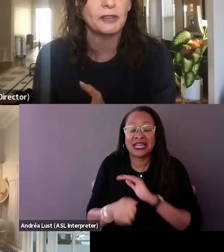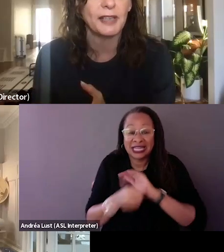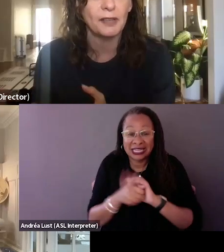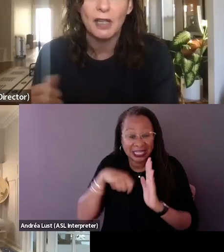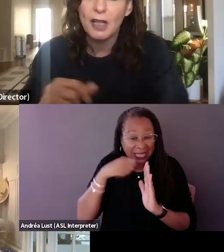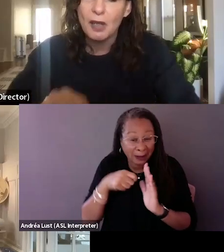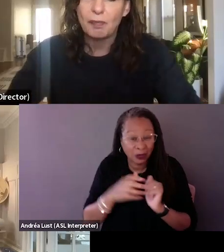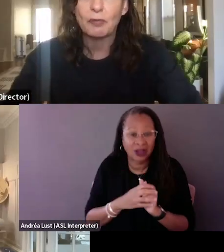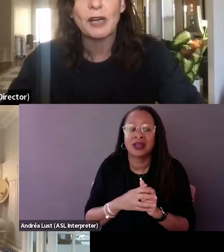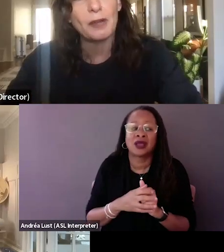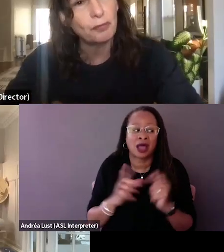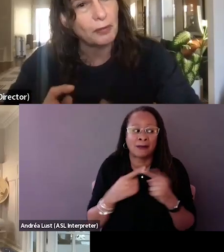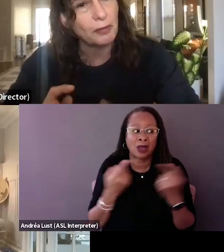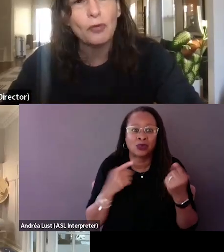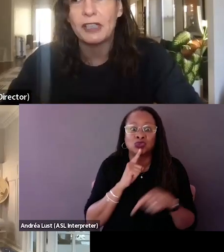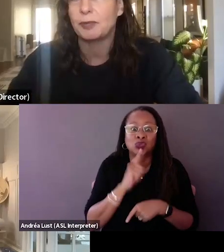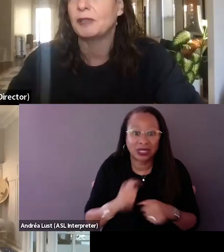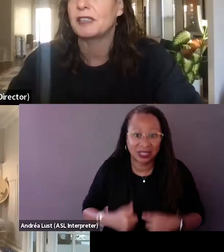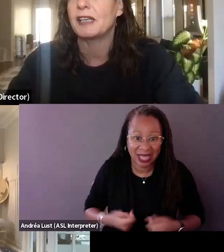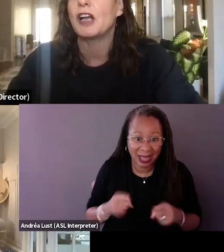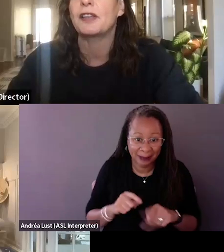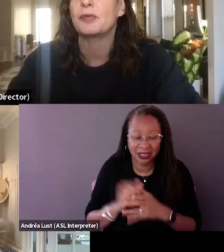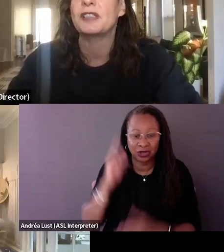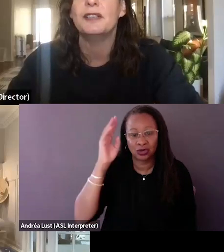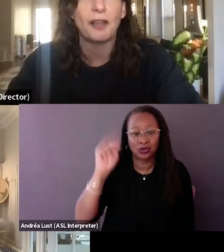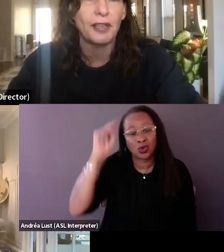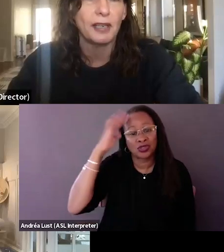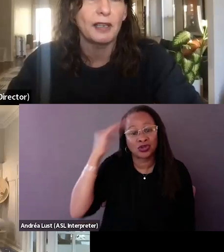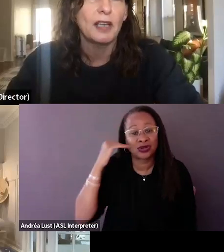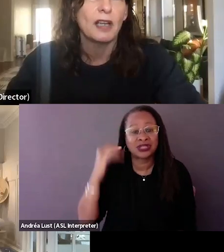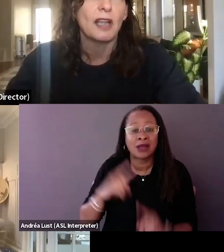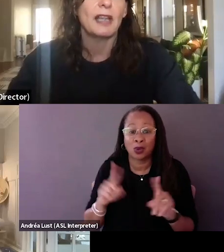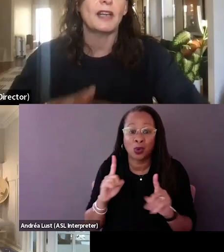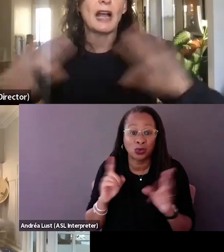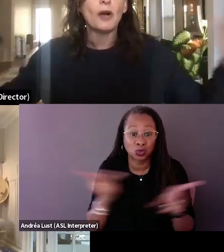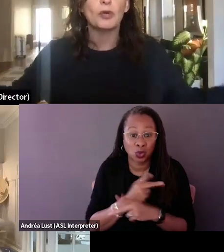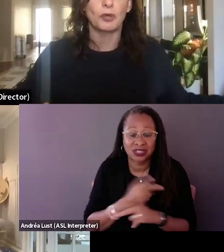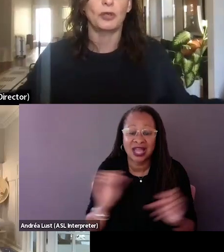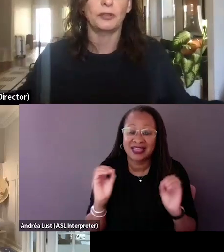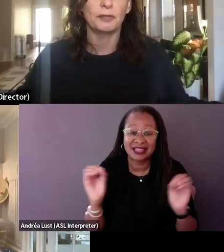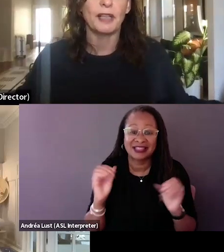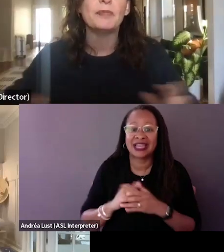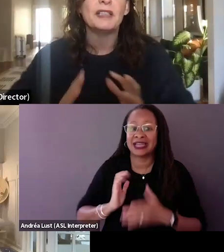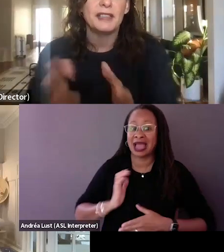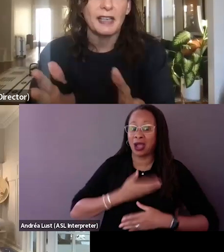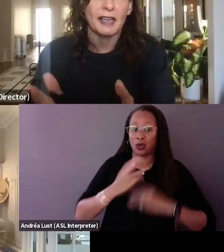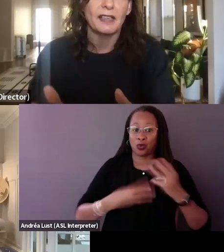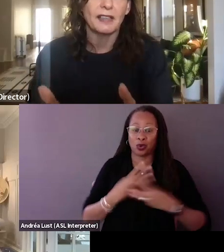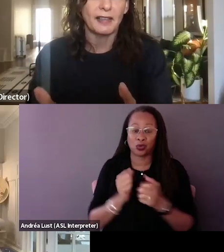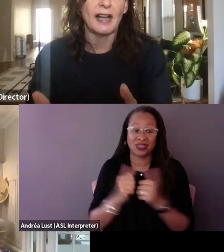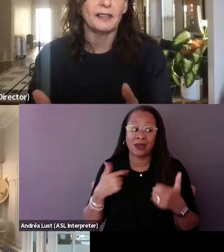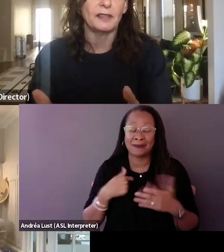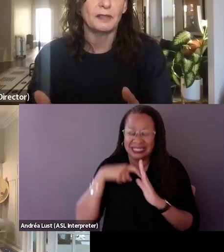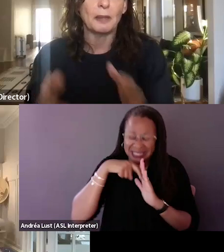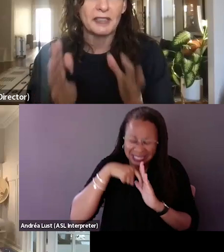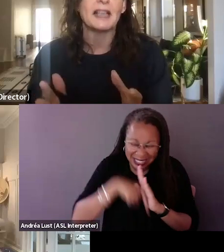being smuggled out. But what outraged me was that there was nothing in our world, without me digging